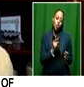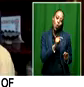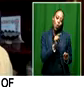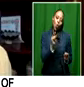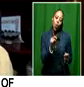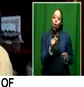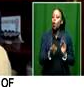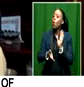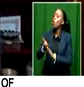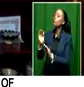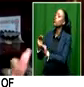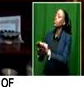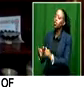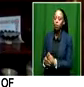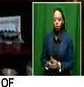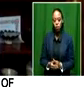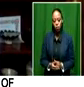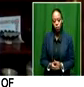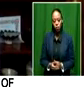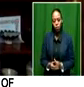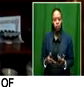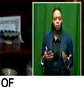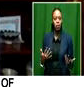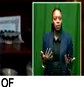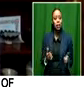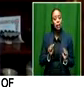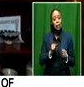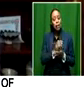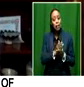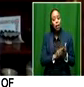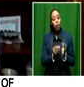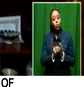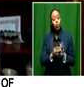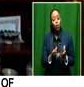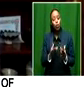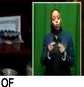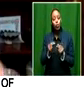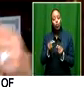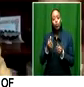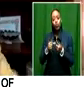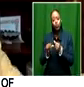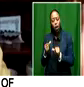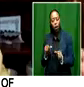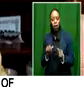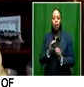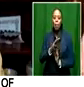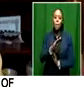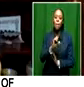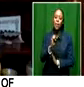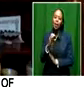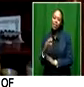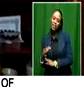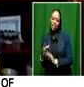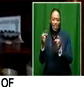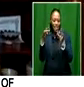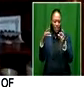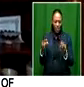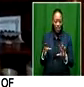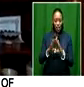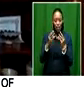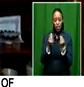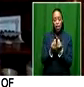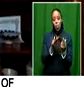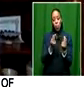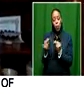that, go to teaching. And it's good to see some students who do actuarial science or BSc, mathematics and statistics, and